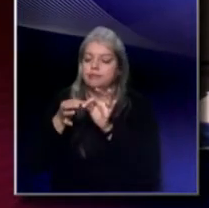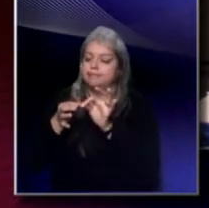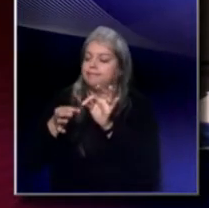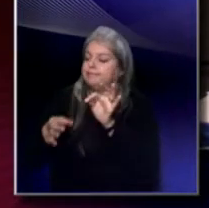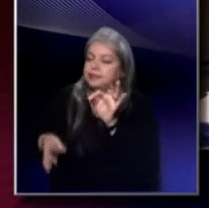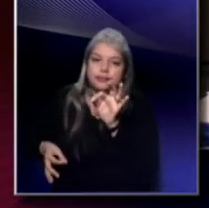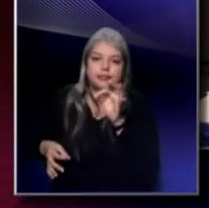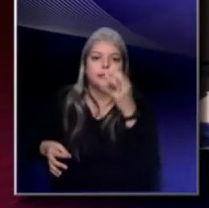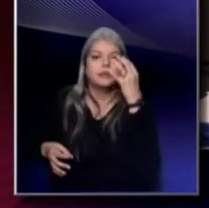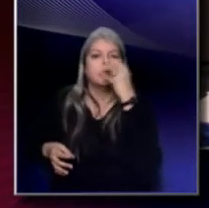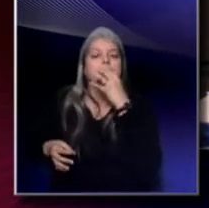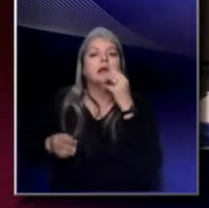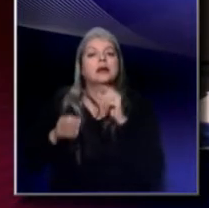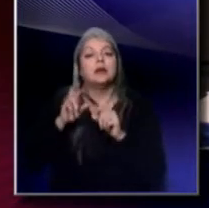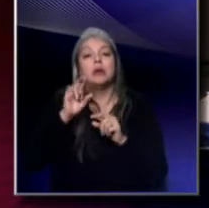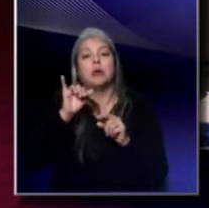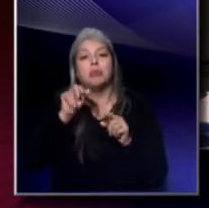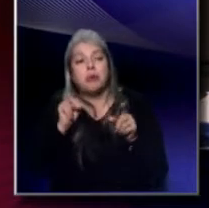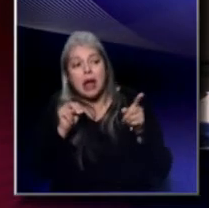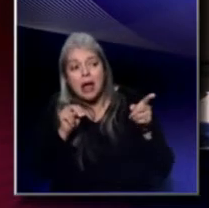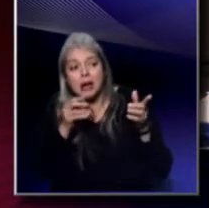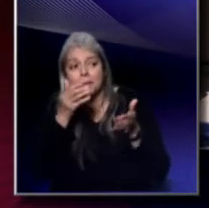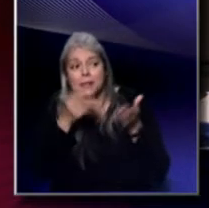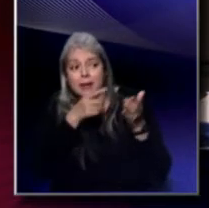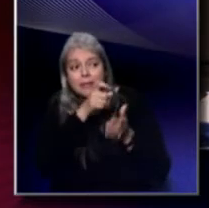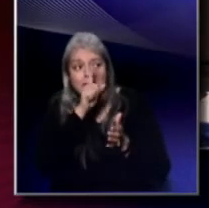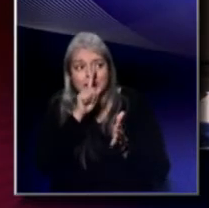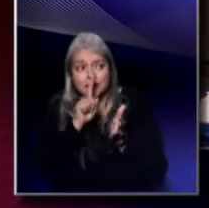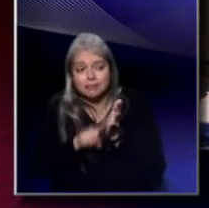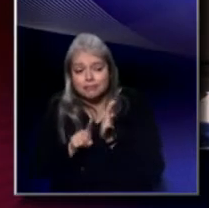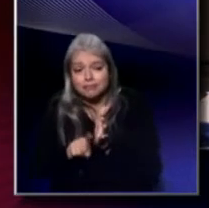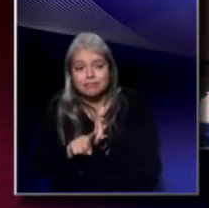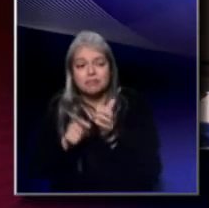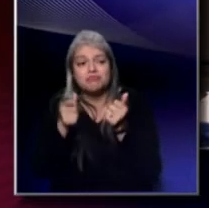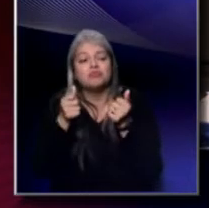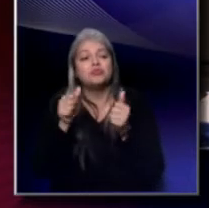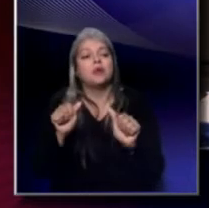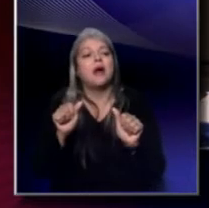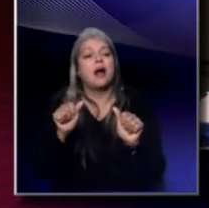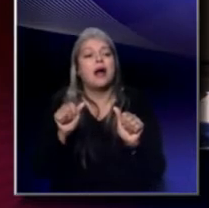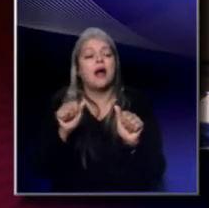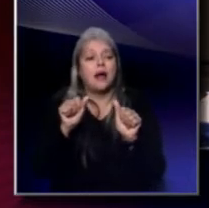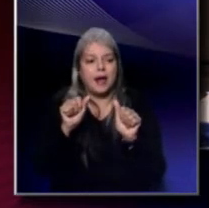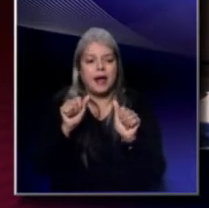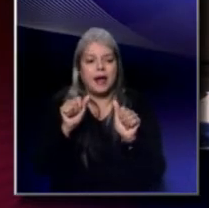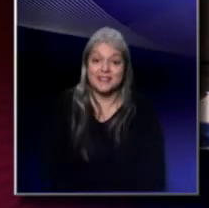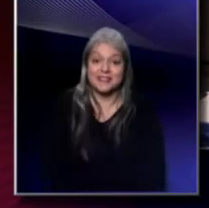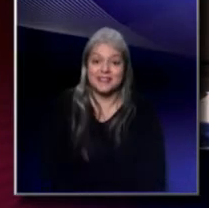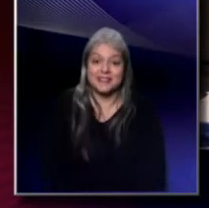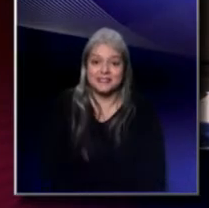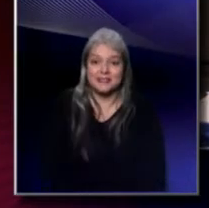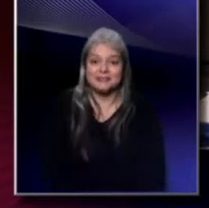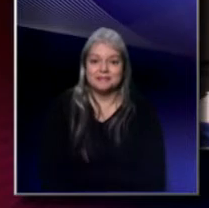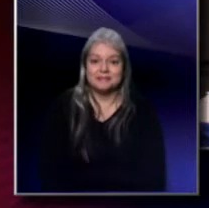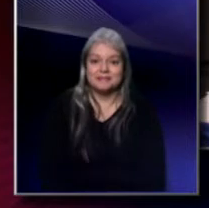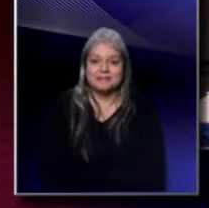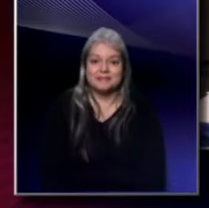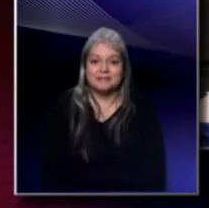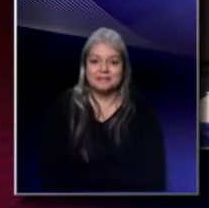was, Ryan, maybe he can check into that and try to get it caught up to.